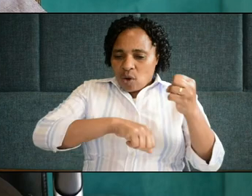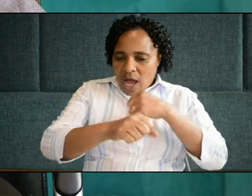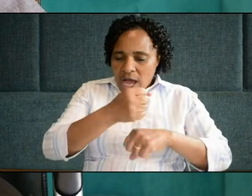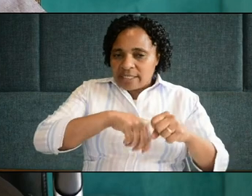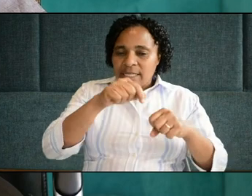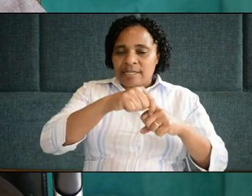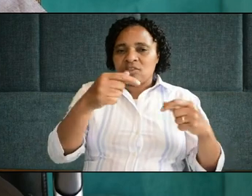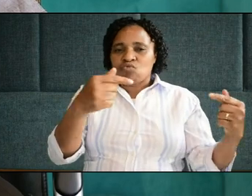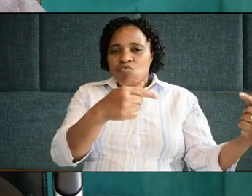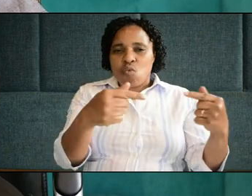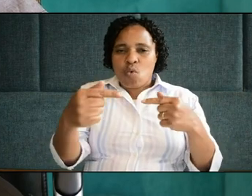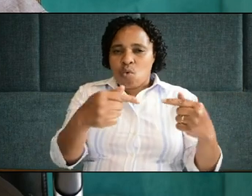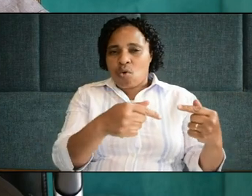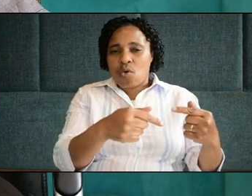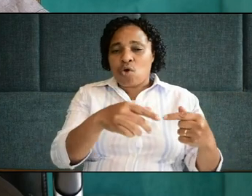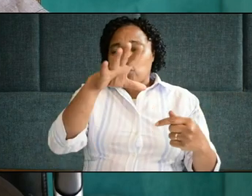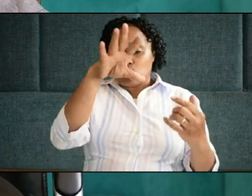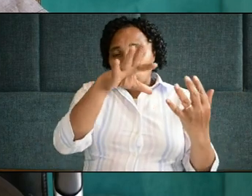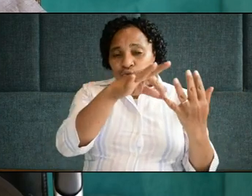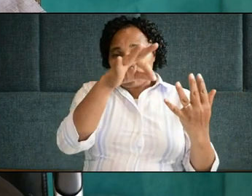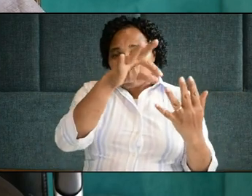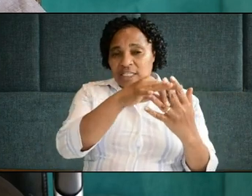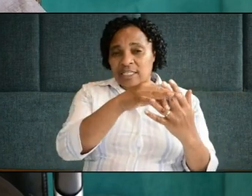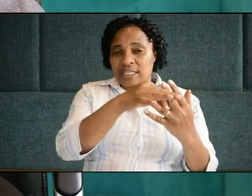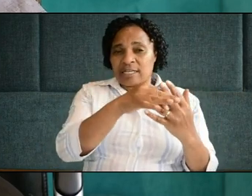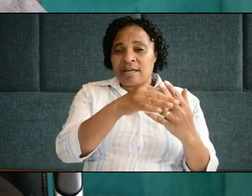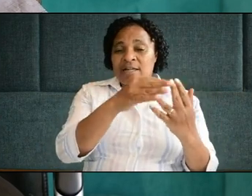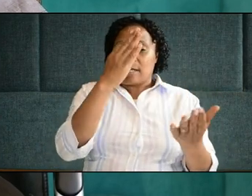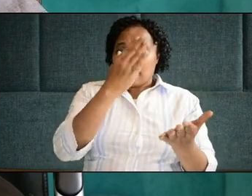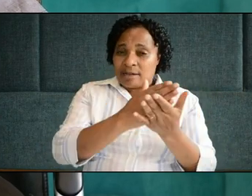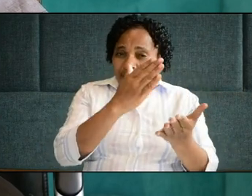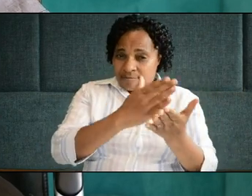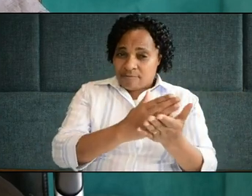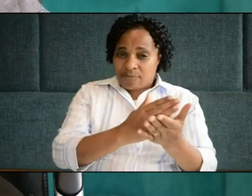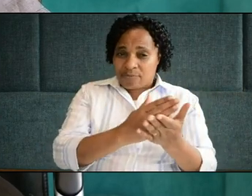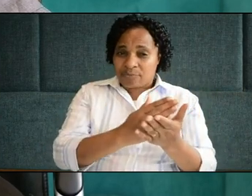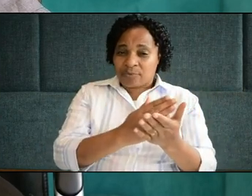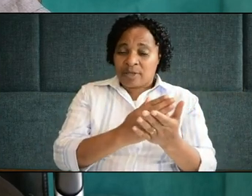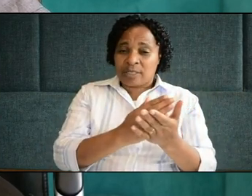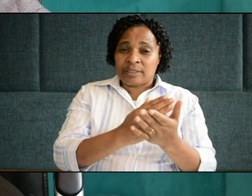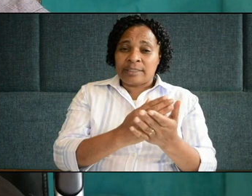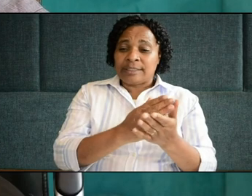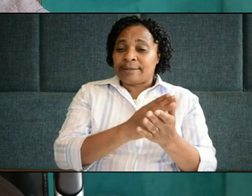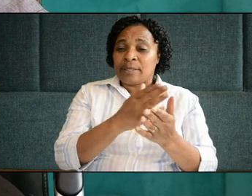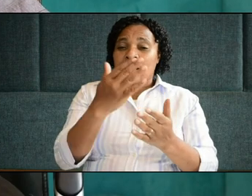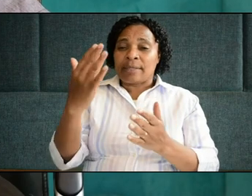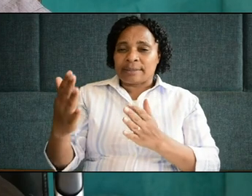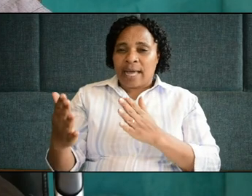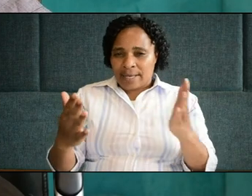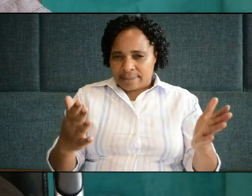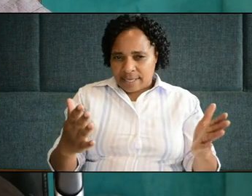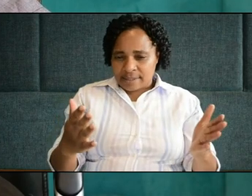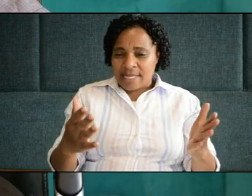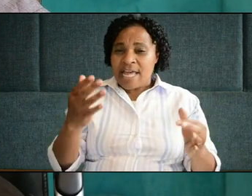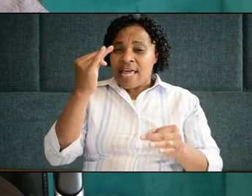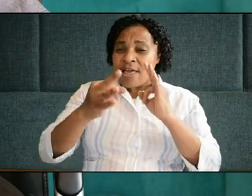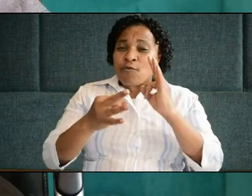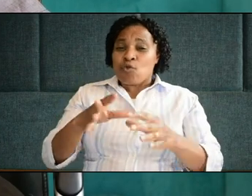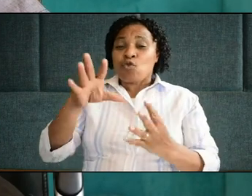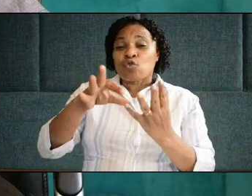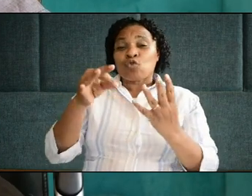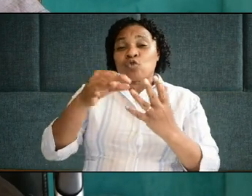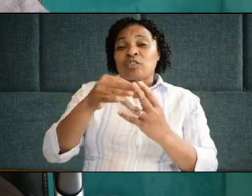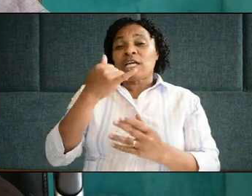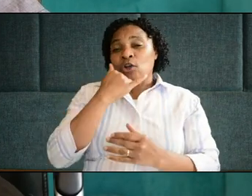in this war by choosing the right side. So if we choose the right side, Christ wins. If we choose the wrong side,